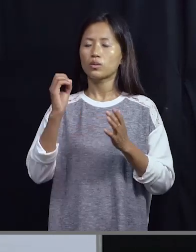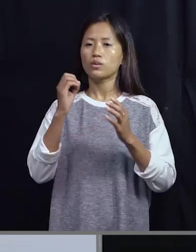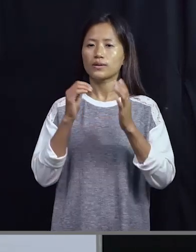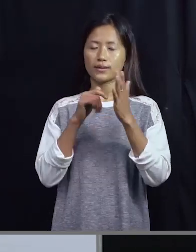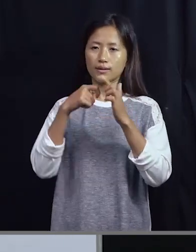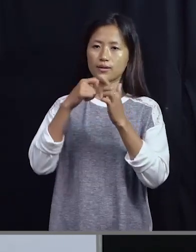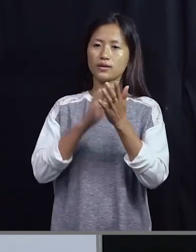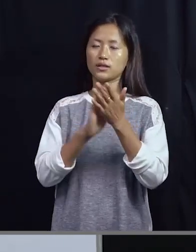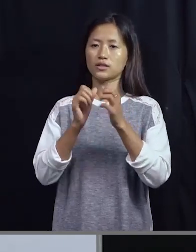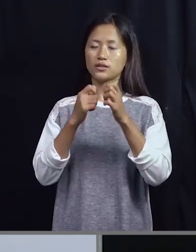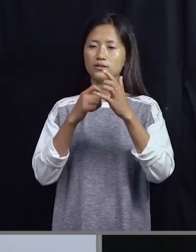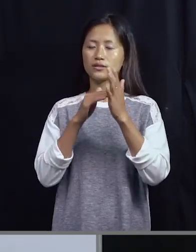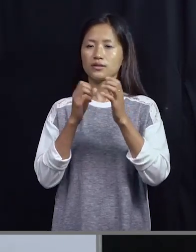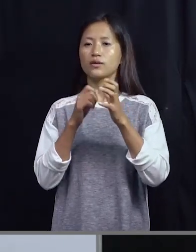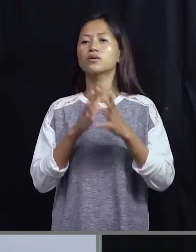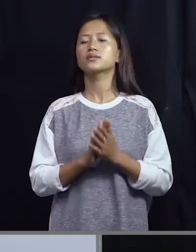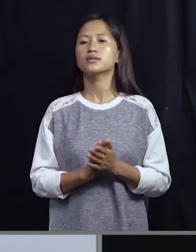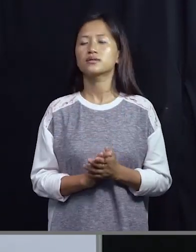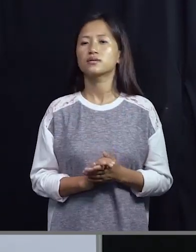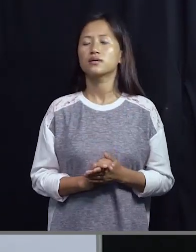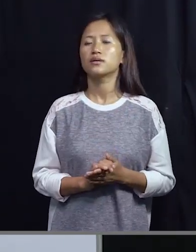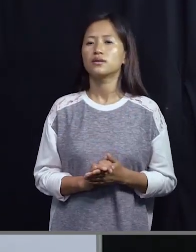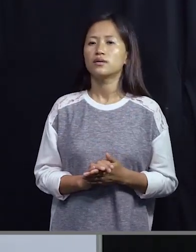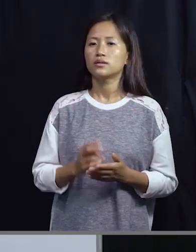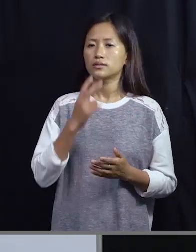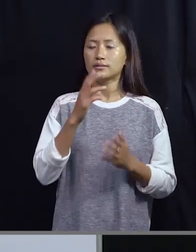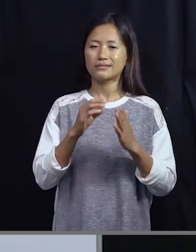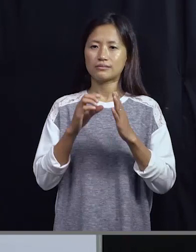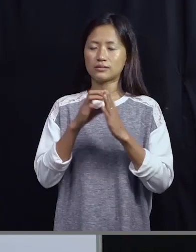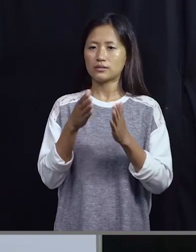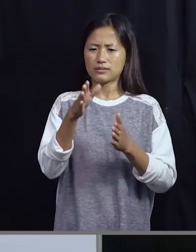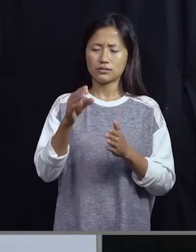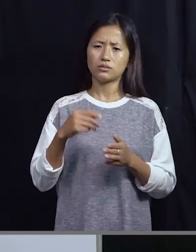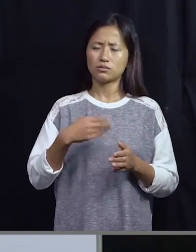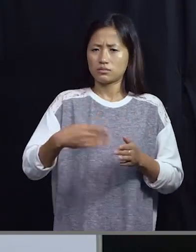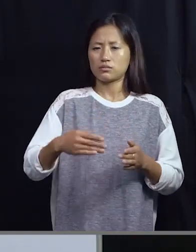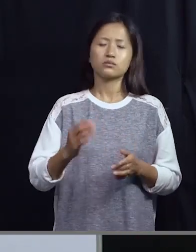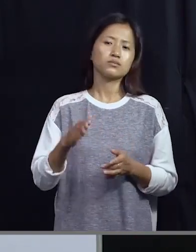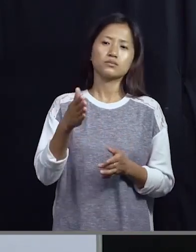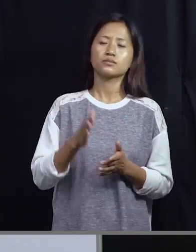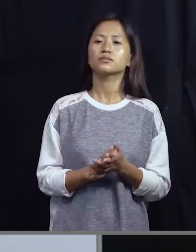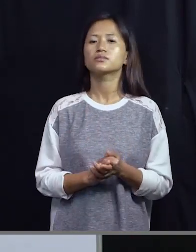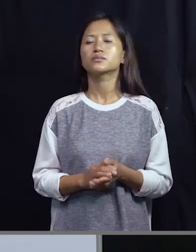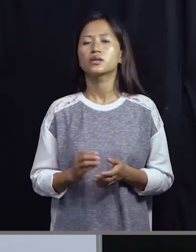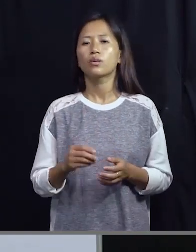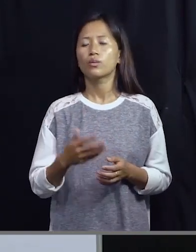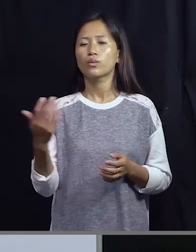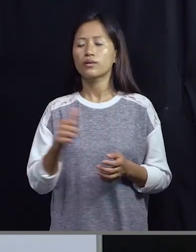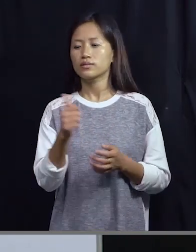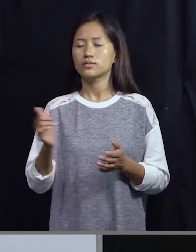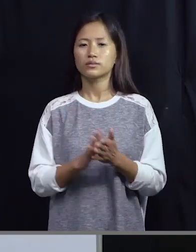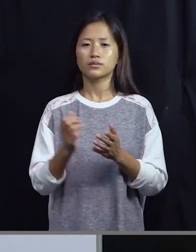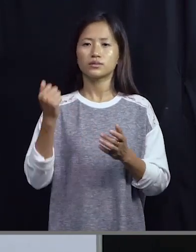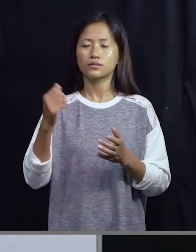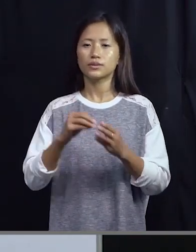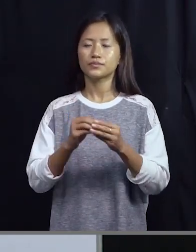or it's also known as lagging strand or discontinuous strand. While the other strand, where there is continuous synthesis